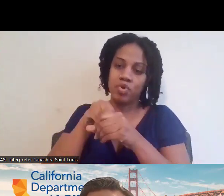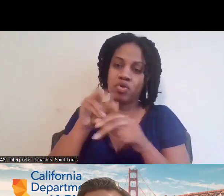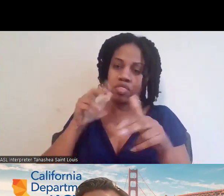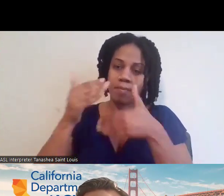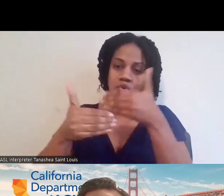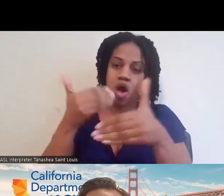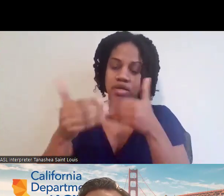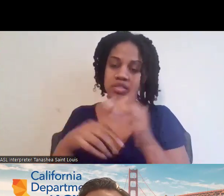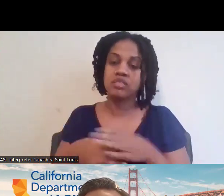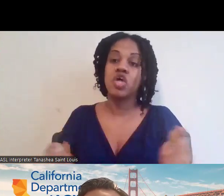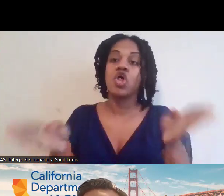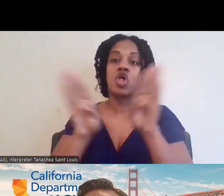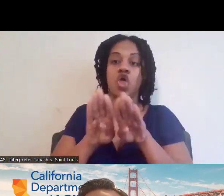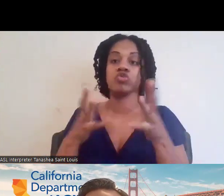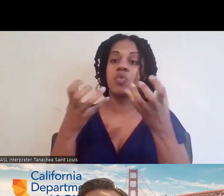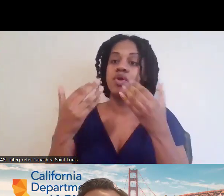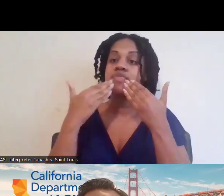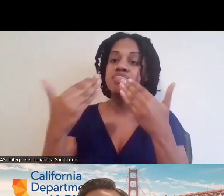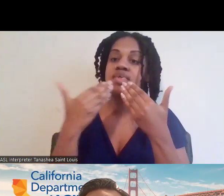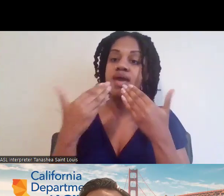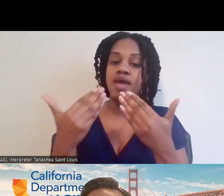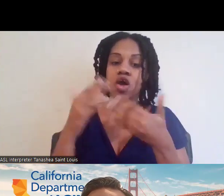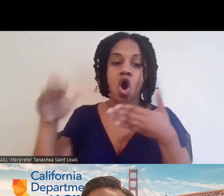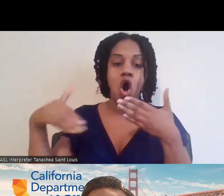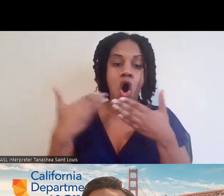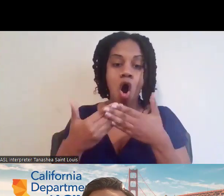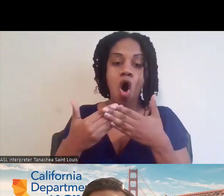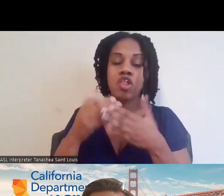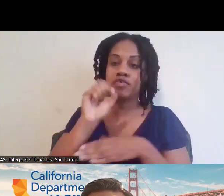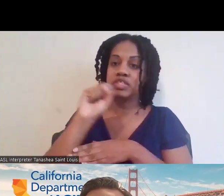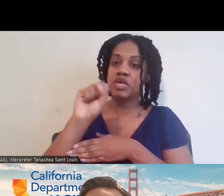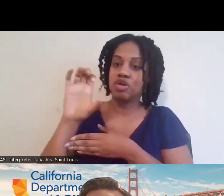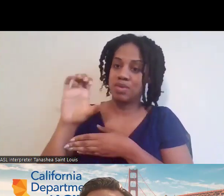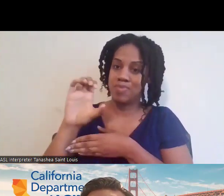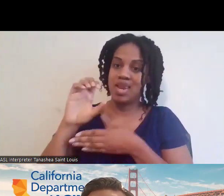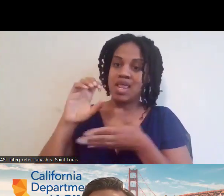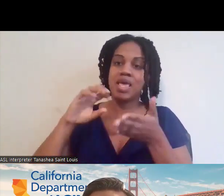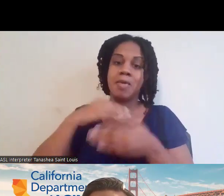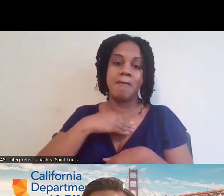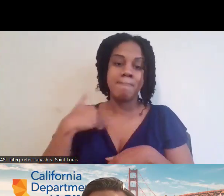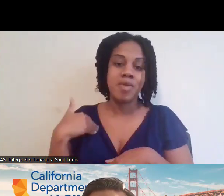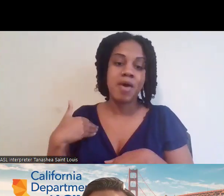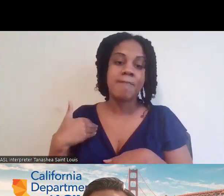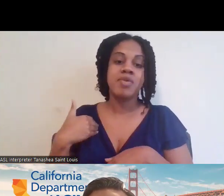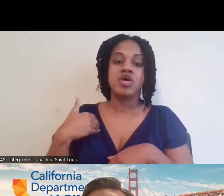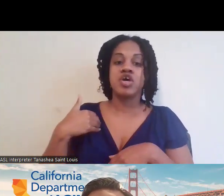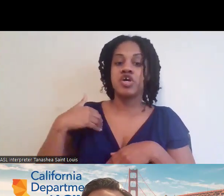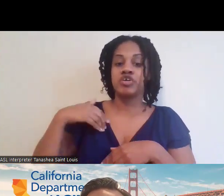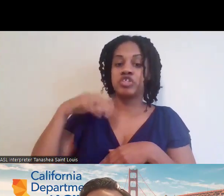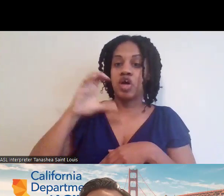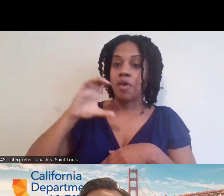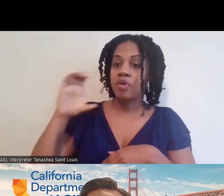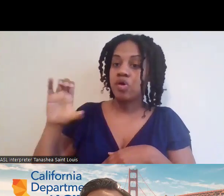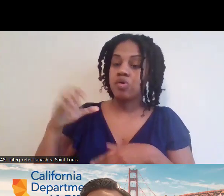And just in closing, I just want to thank, again, all of our steering committee members, our partners at Collaborative Consulting,